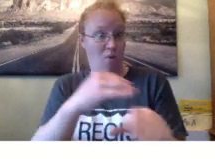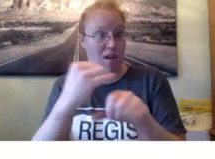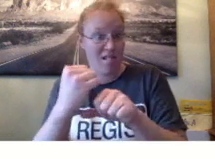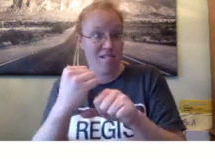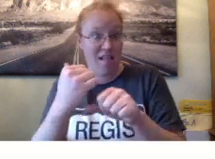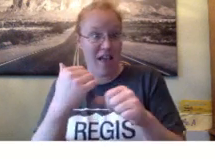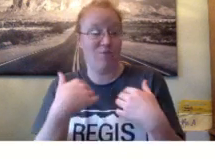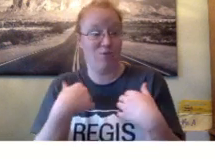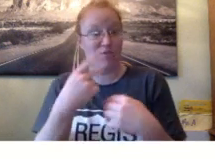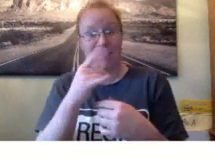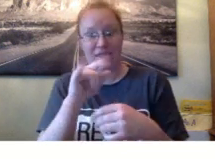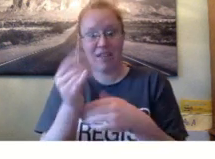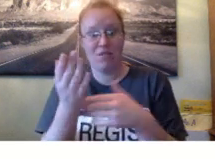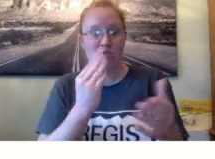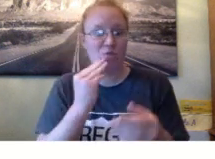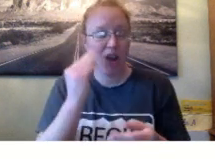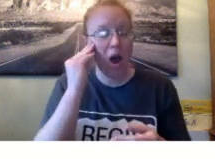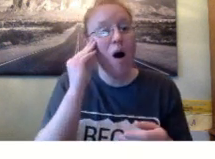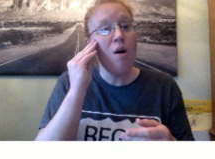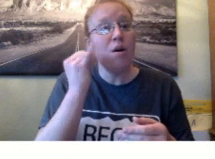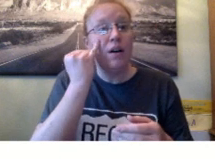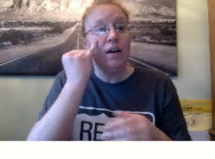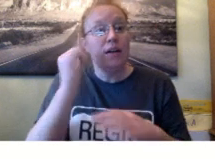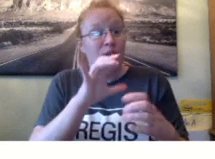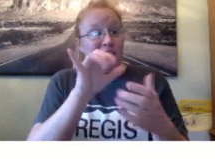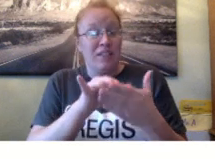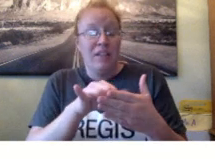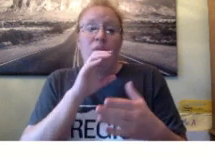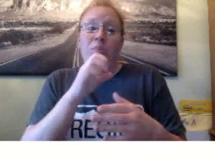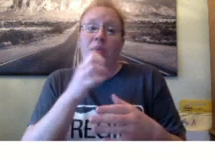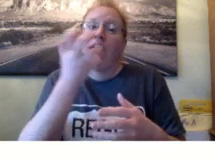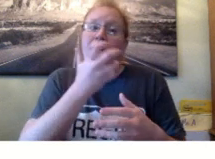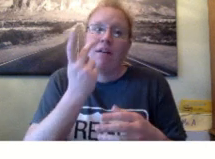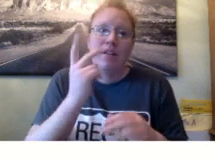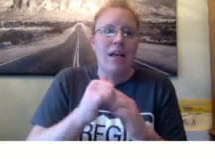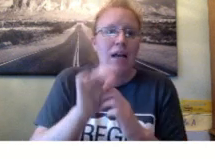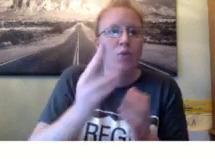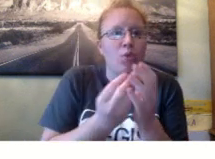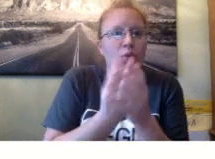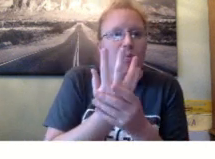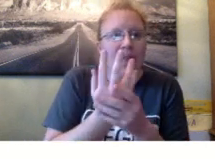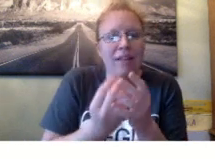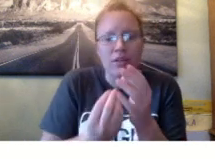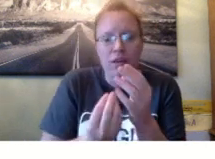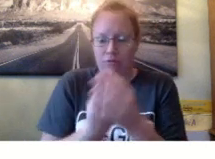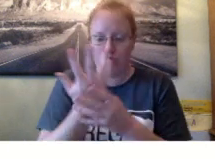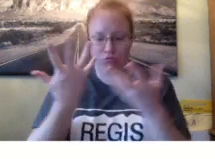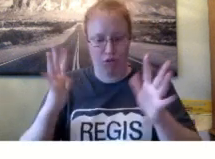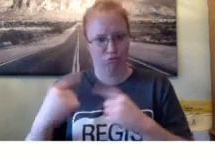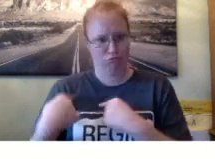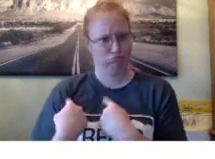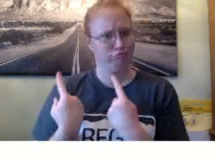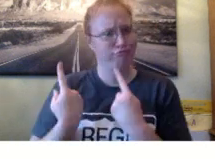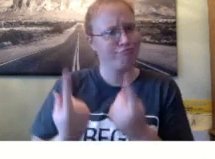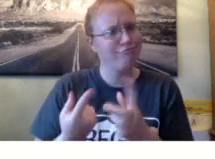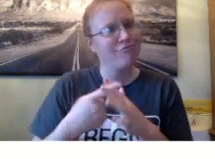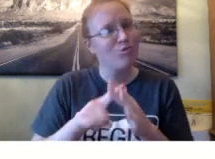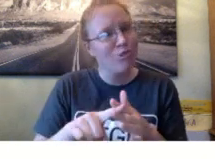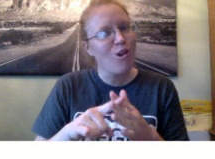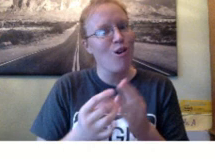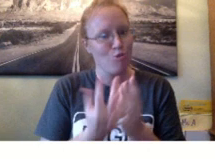you got the kits to take home. And if you did that, it would be awesome to see how your plants have grown since we started. So they